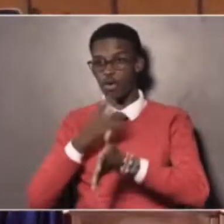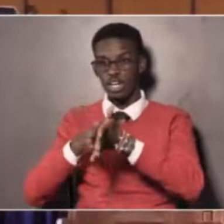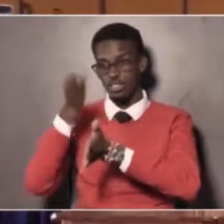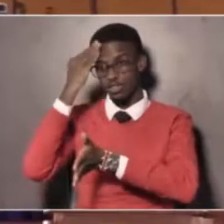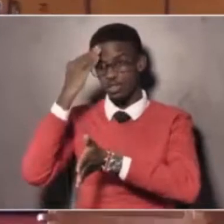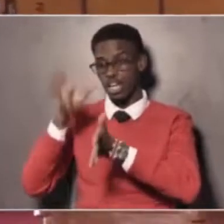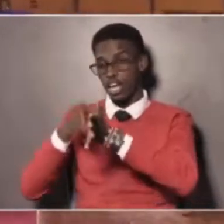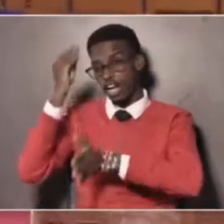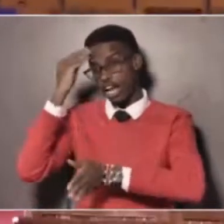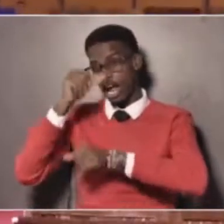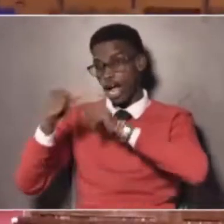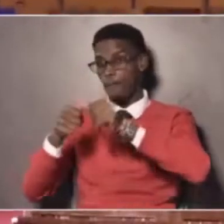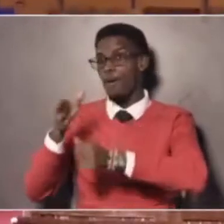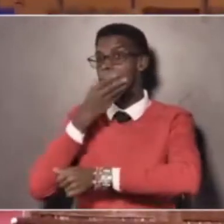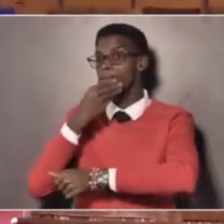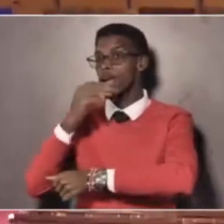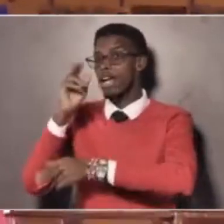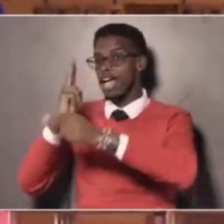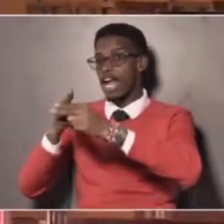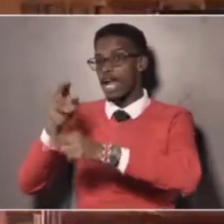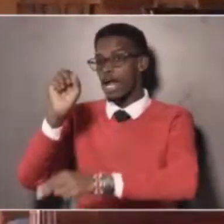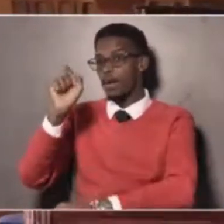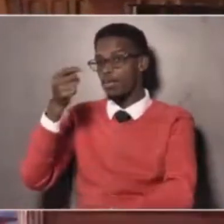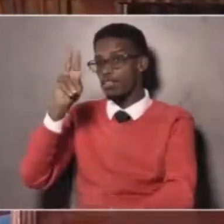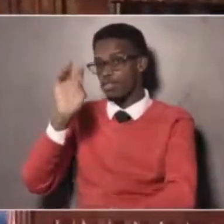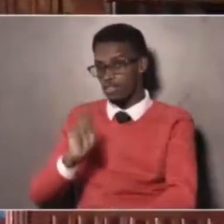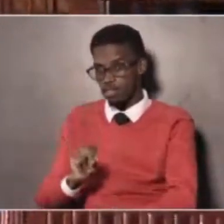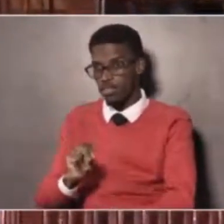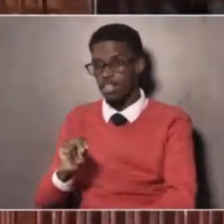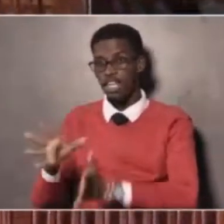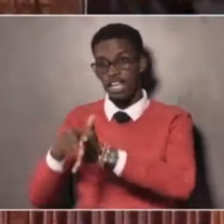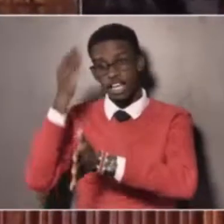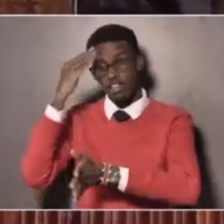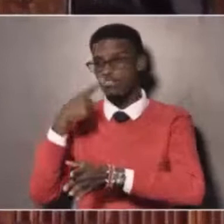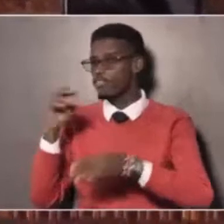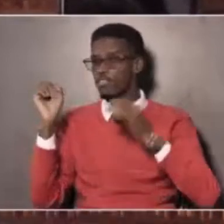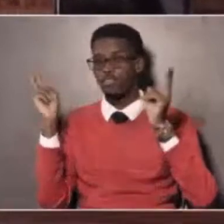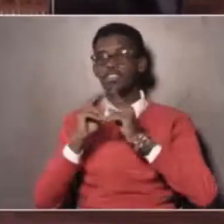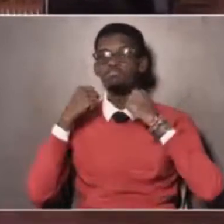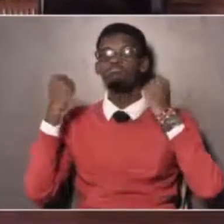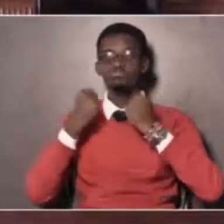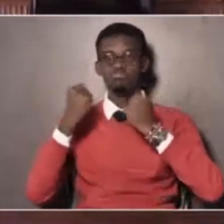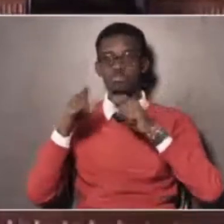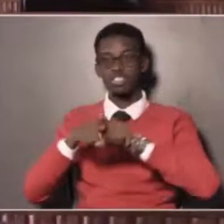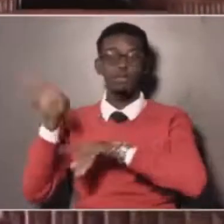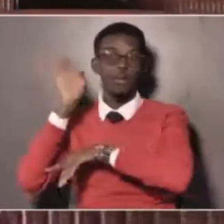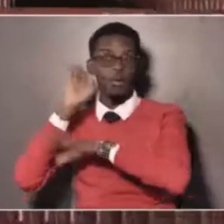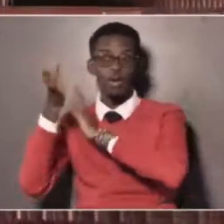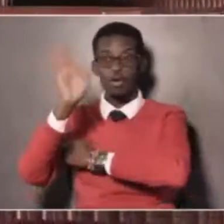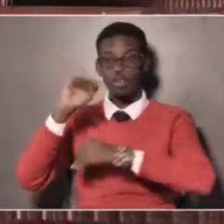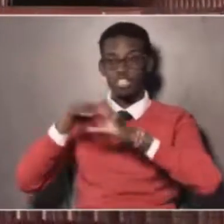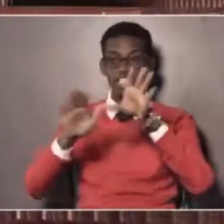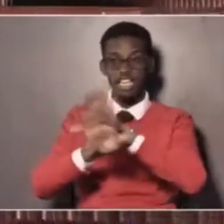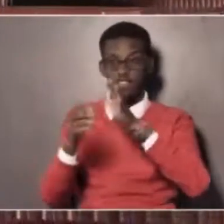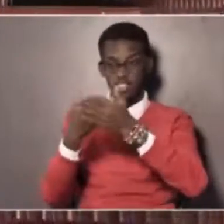learn about a man called Stephen. I'm sure some of you have heard about Stephen, who was very courageous and who obeyed God in everything that he